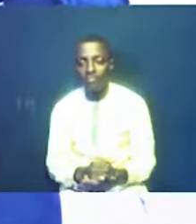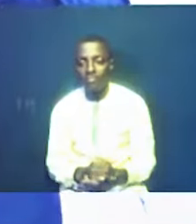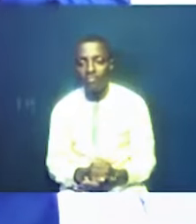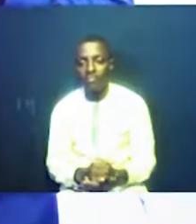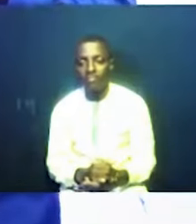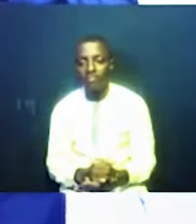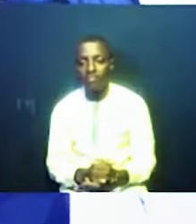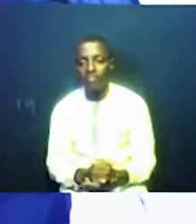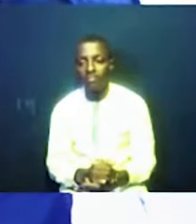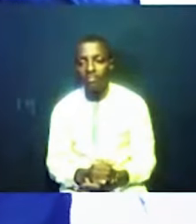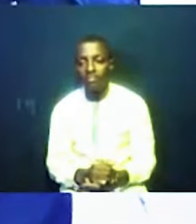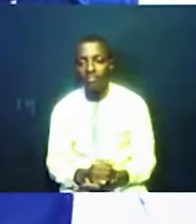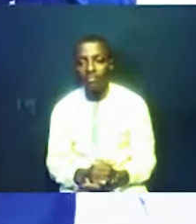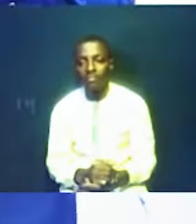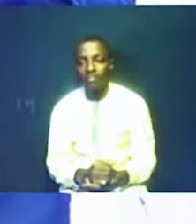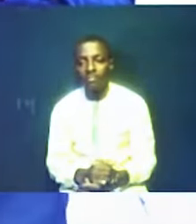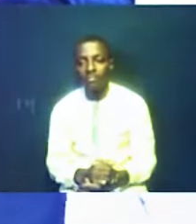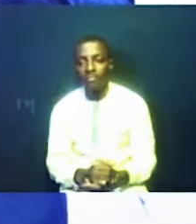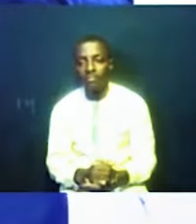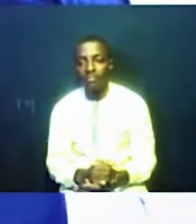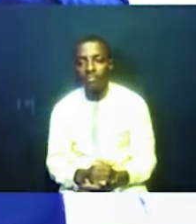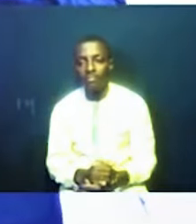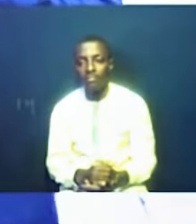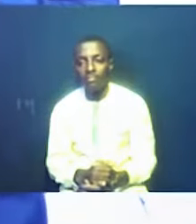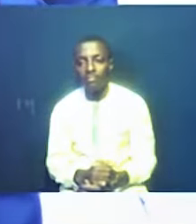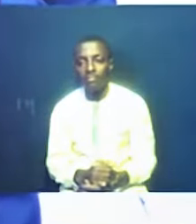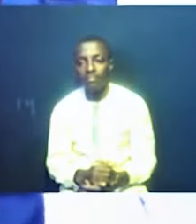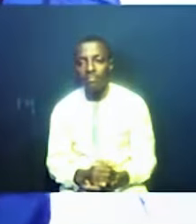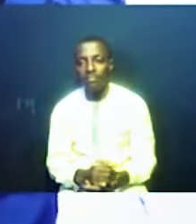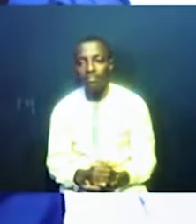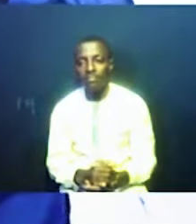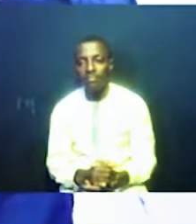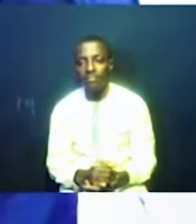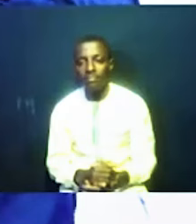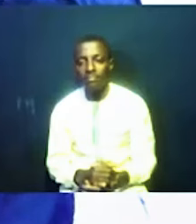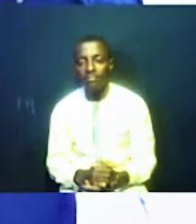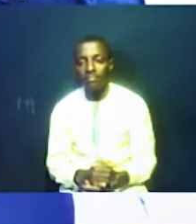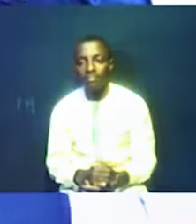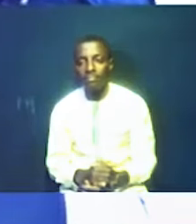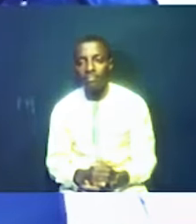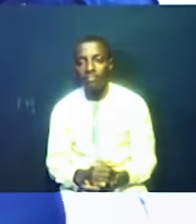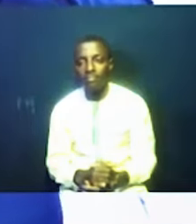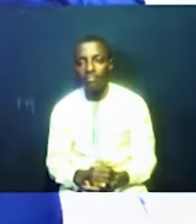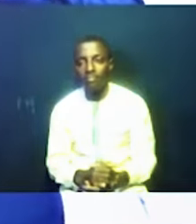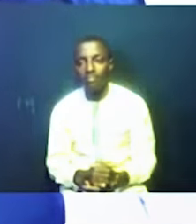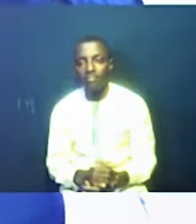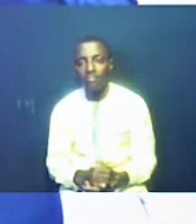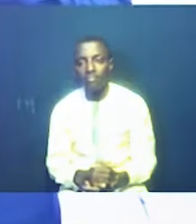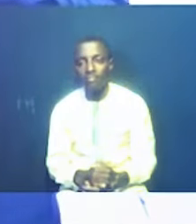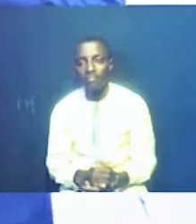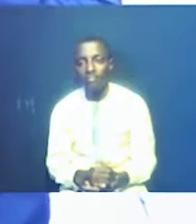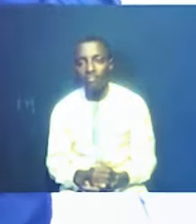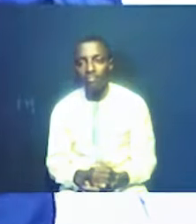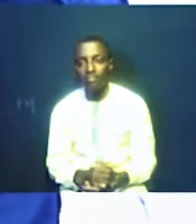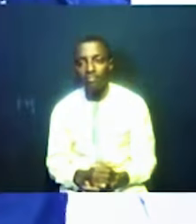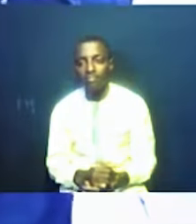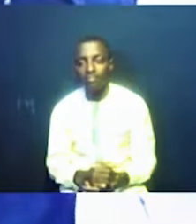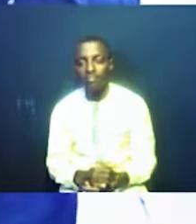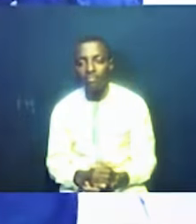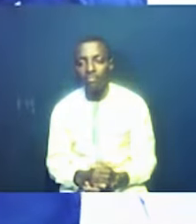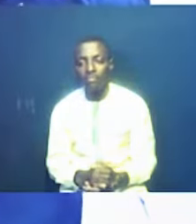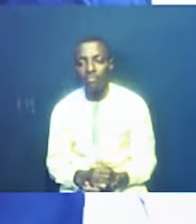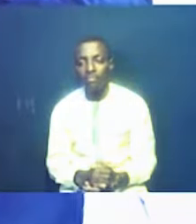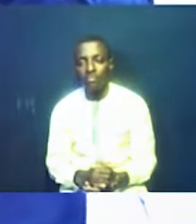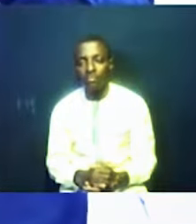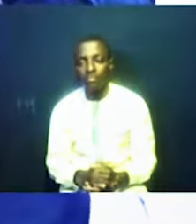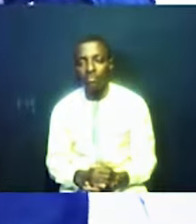na mmom se oyee osofo panin sa afenom nti ana ohye enkom se Yesu rebewu ama oman no na enya oman no